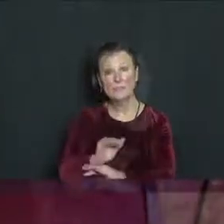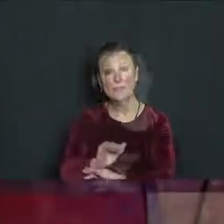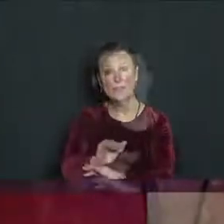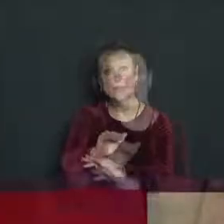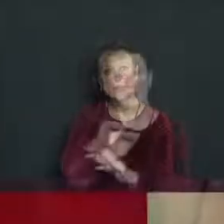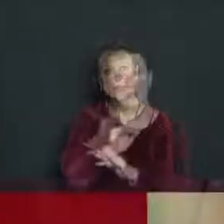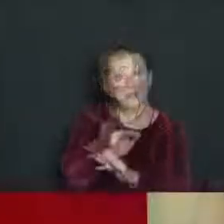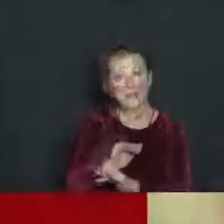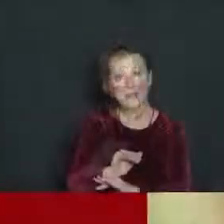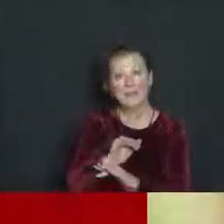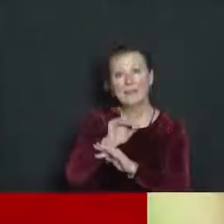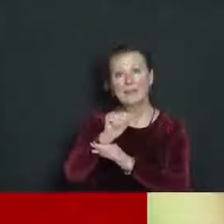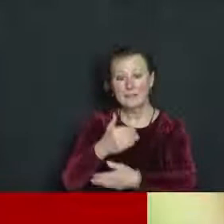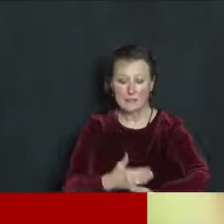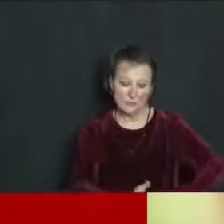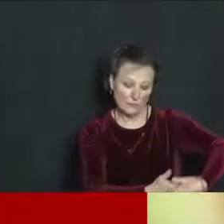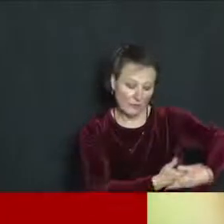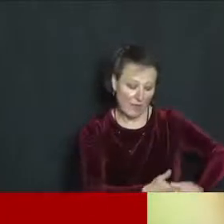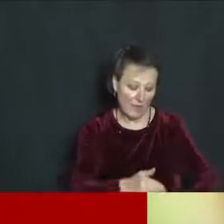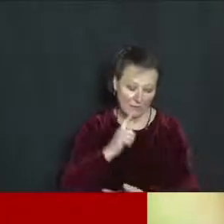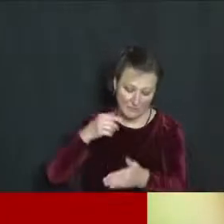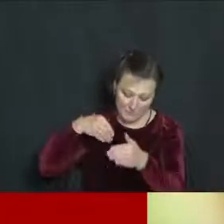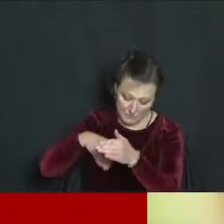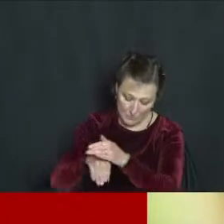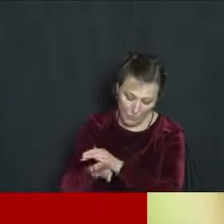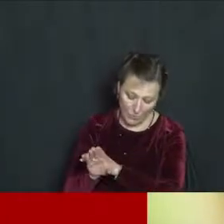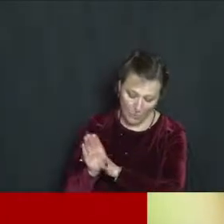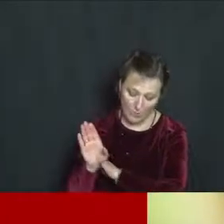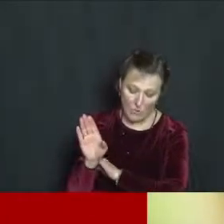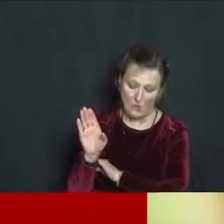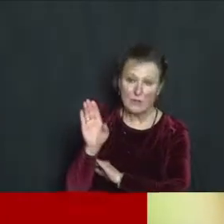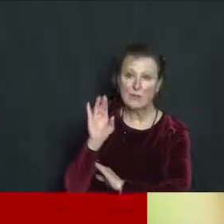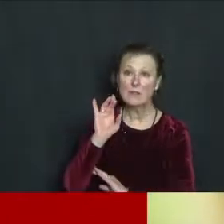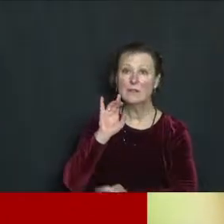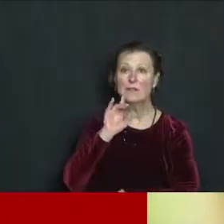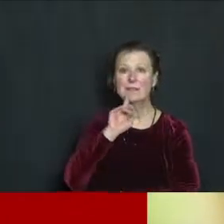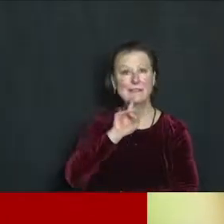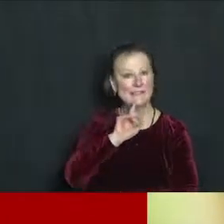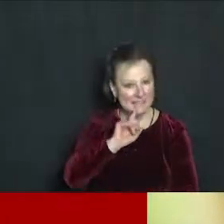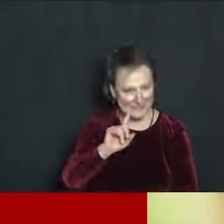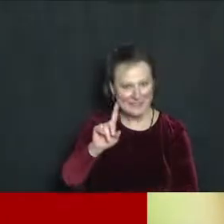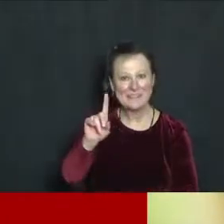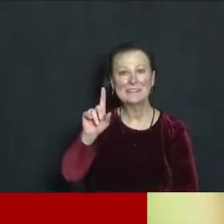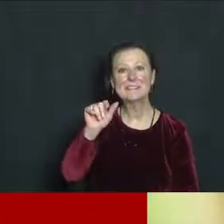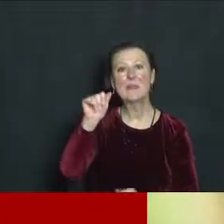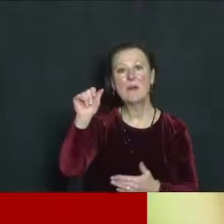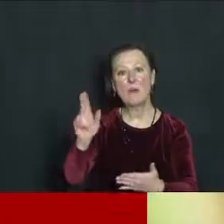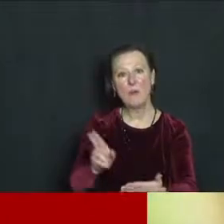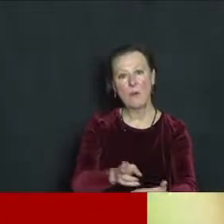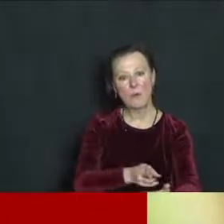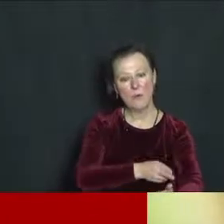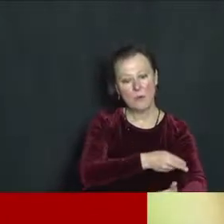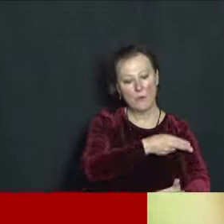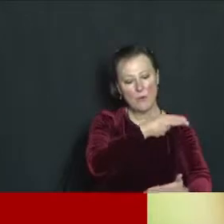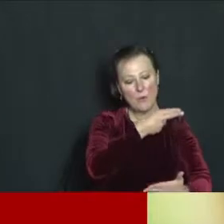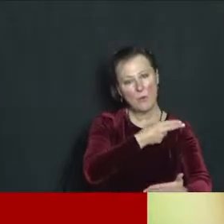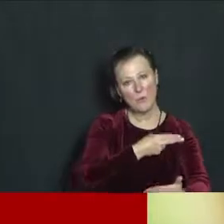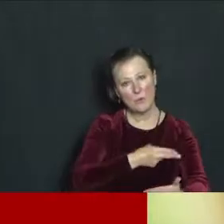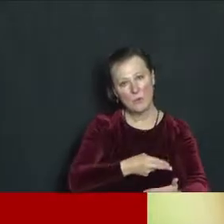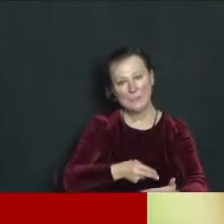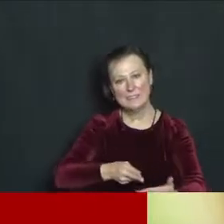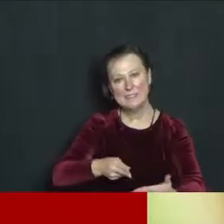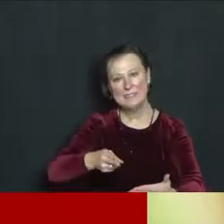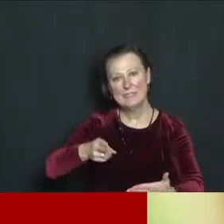Each night a child is born, is a